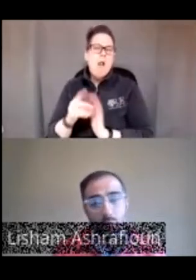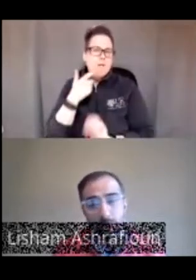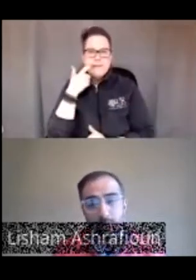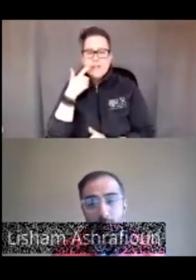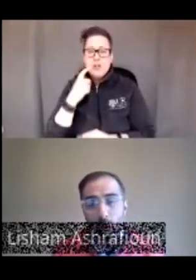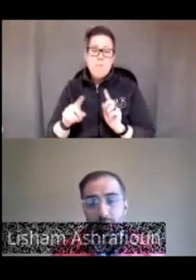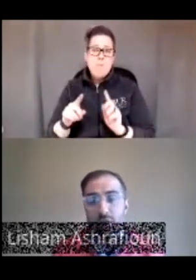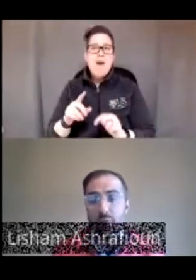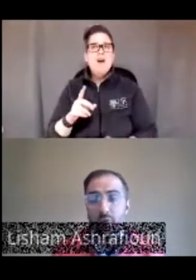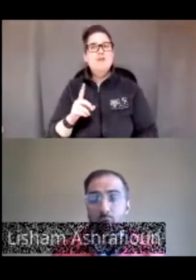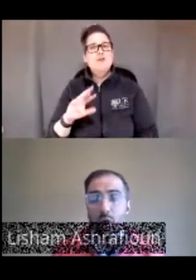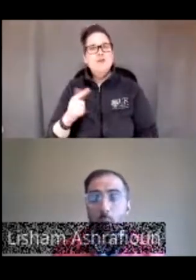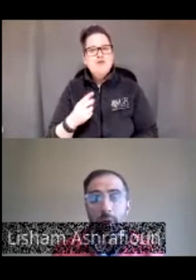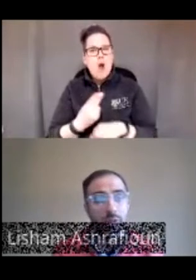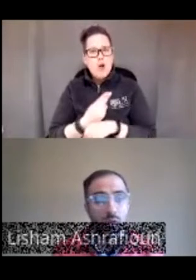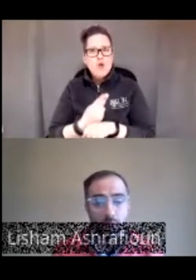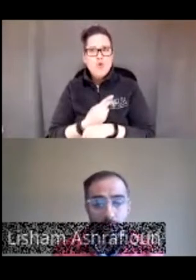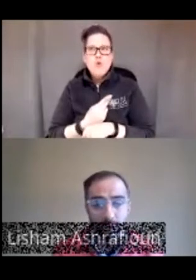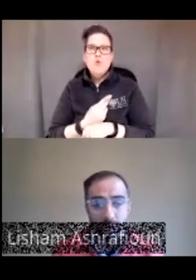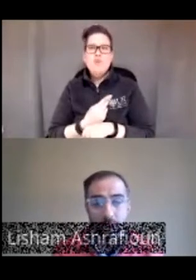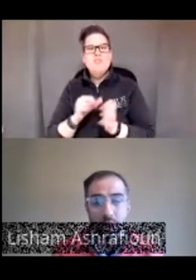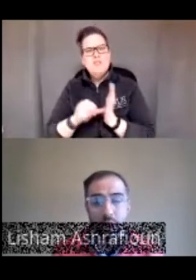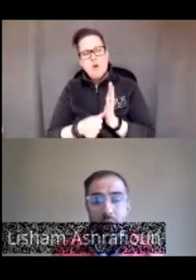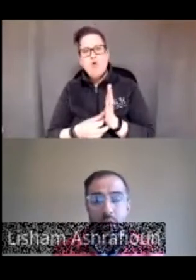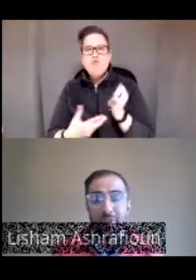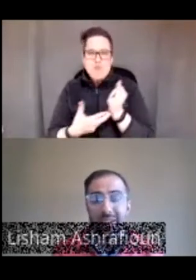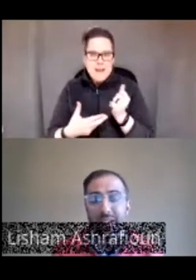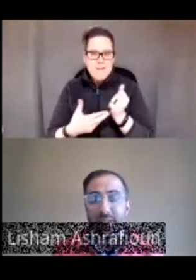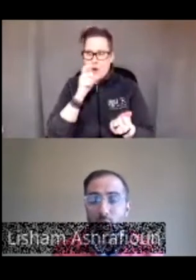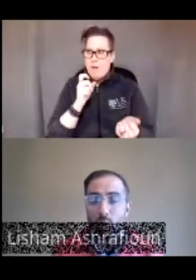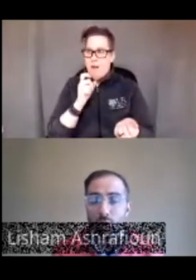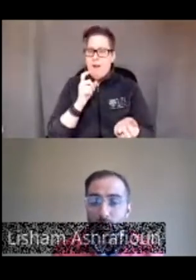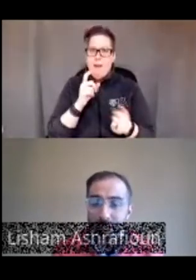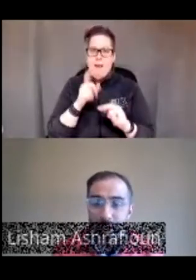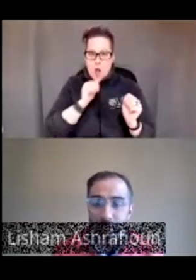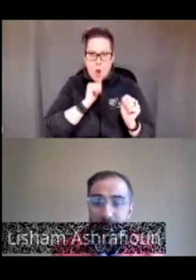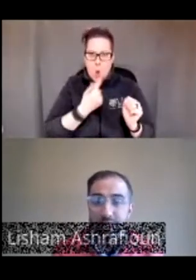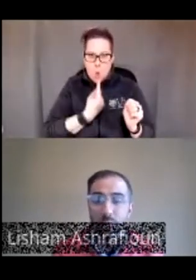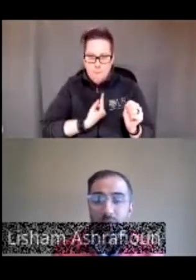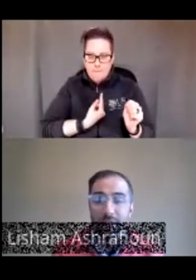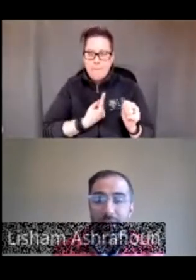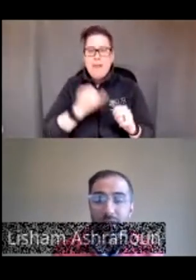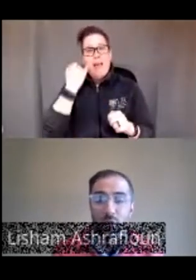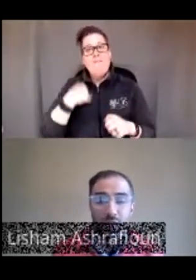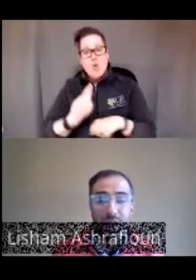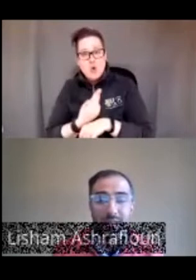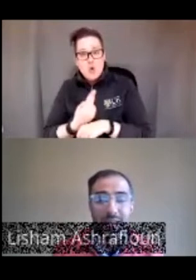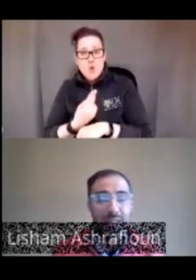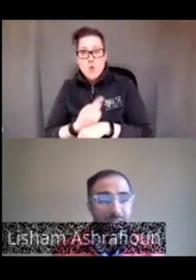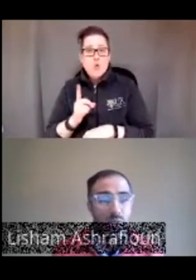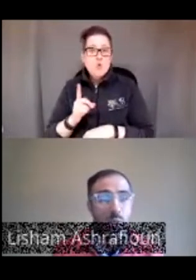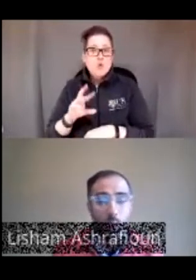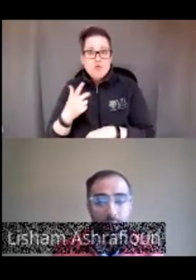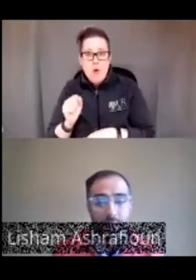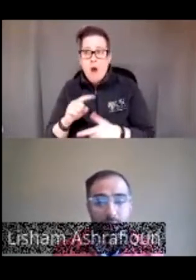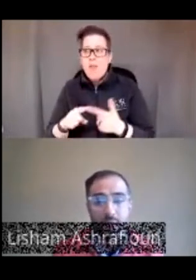can be reinforced through coping with social isolation, but then an individual using substances will find social contact